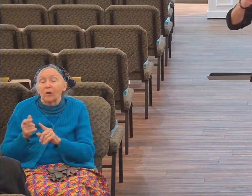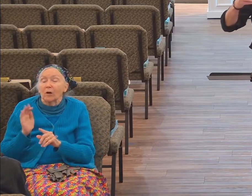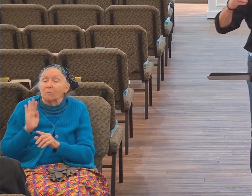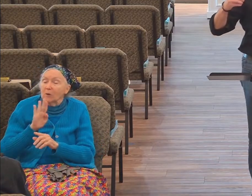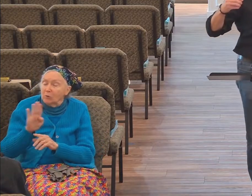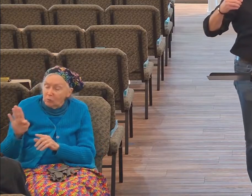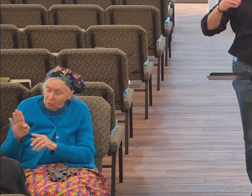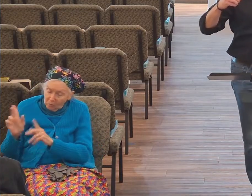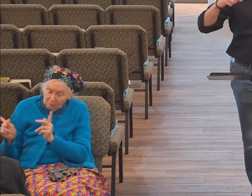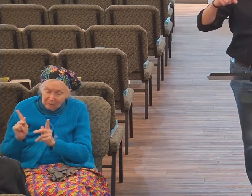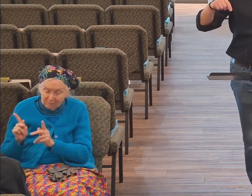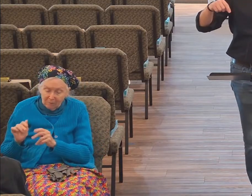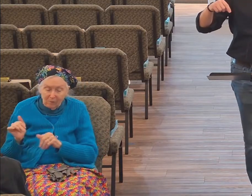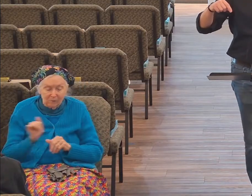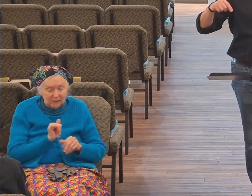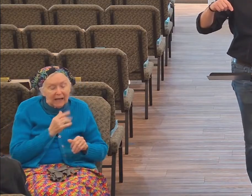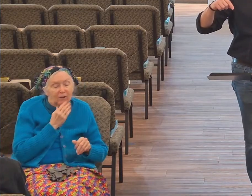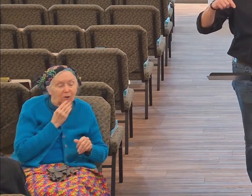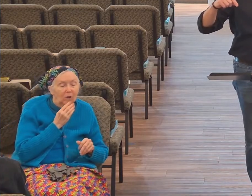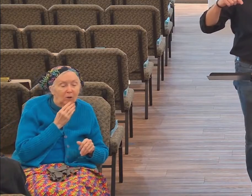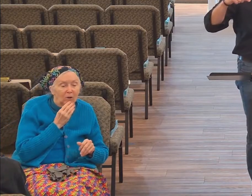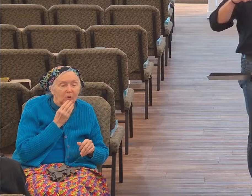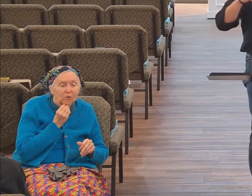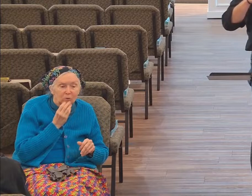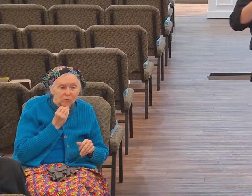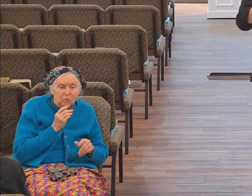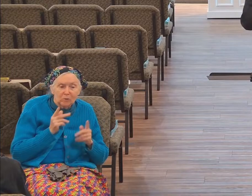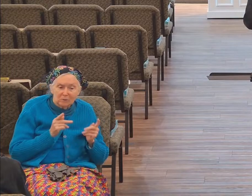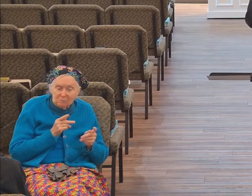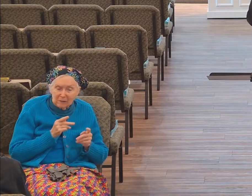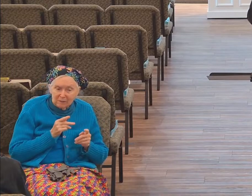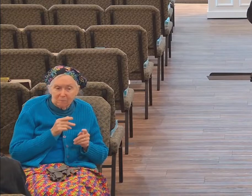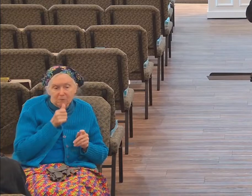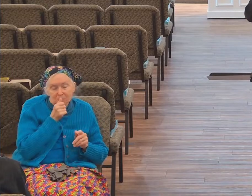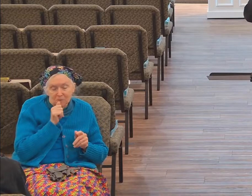that here, okay? He connects their suffering to what?